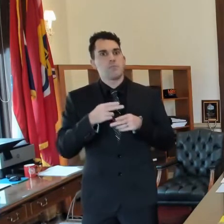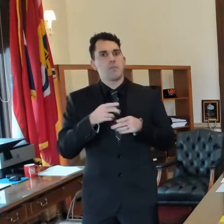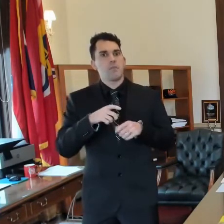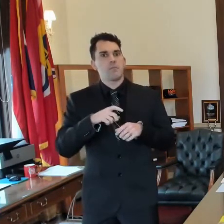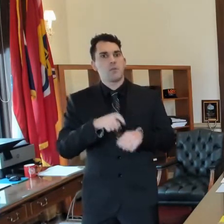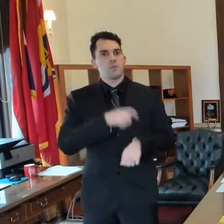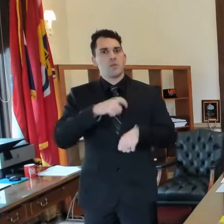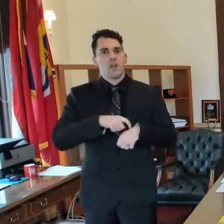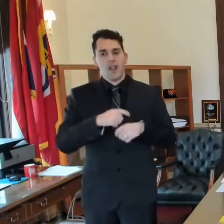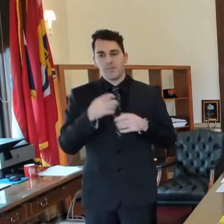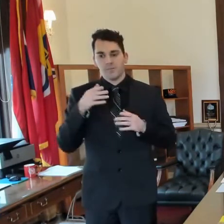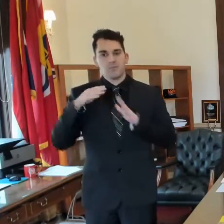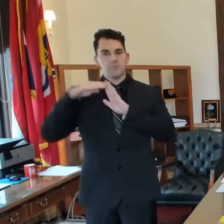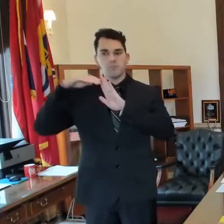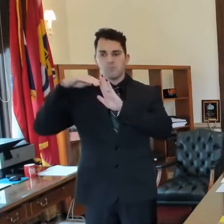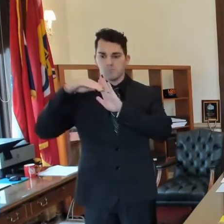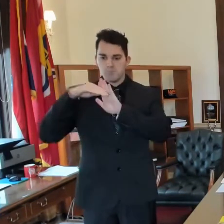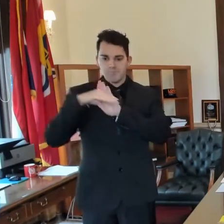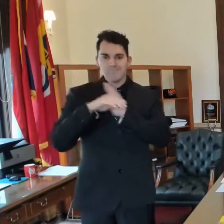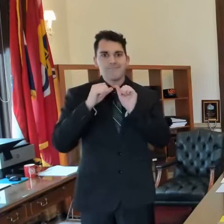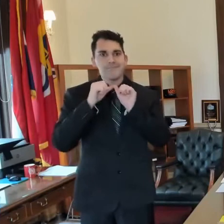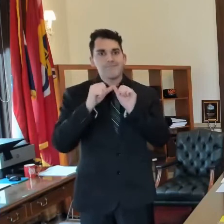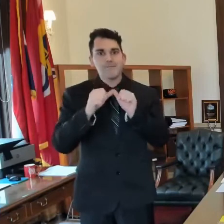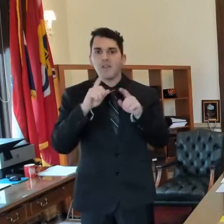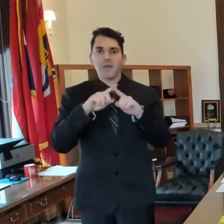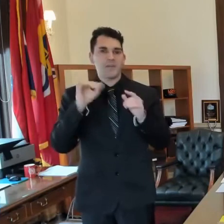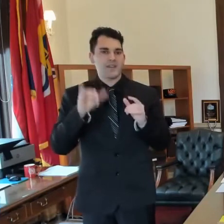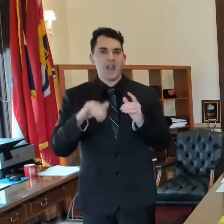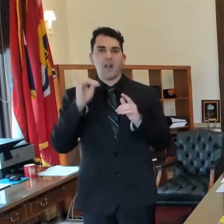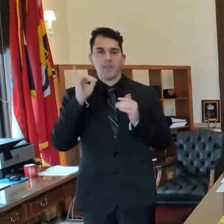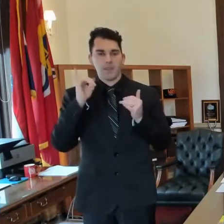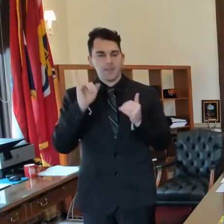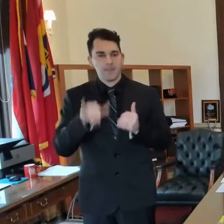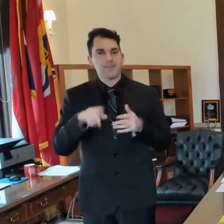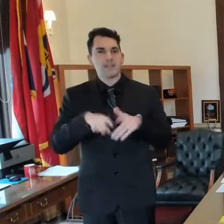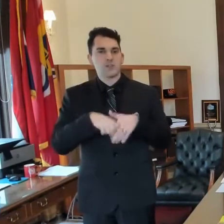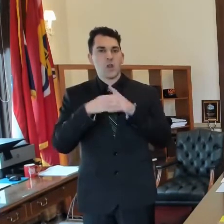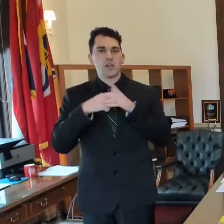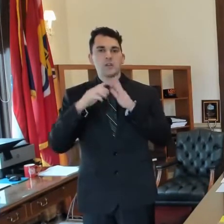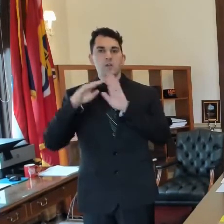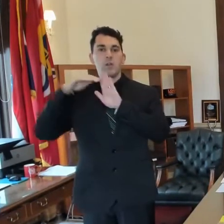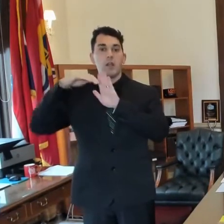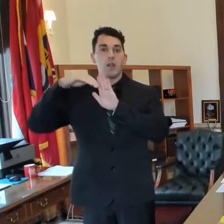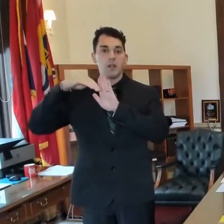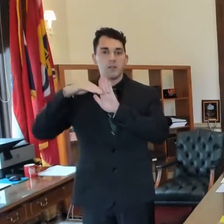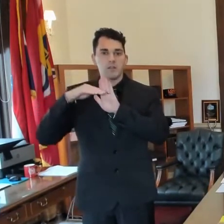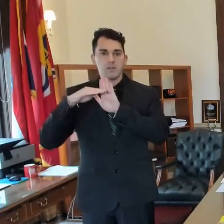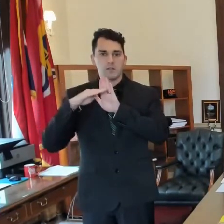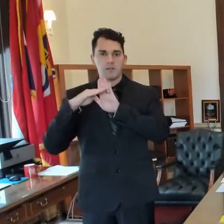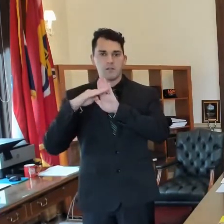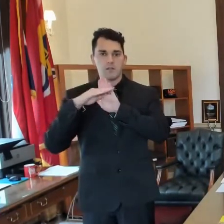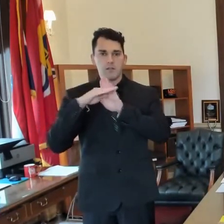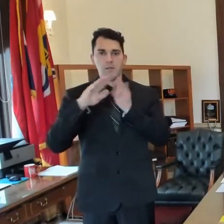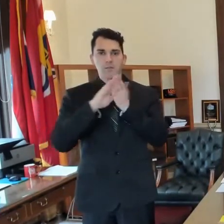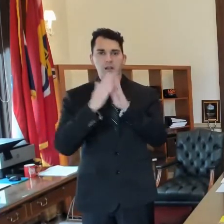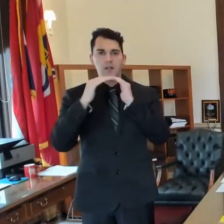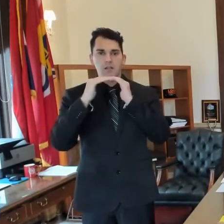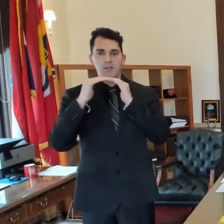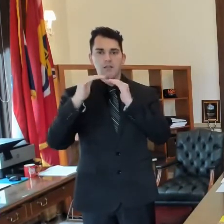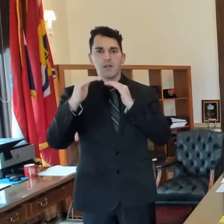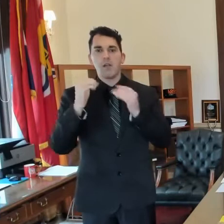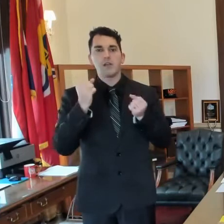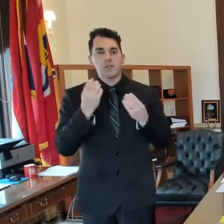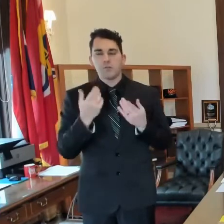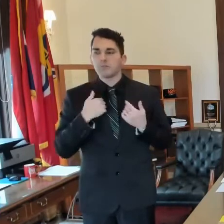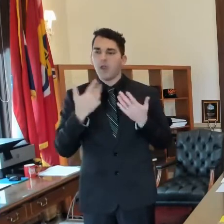in the numbers, but that has leveled off. So if I can just reiterate to everyone, please wear your mask,